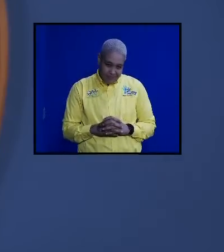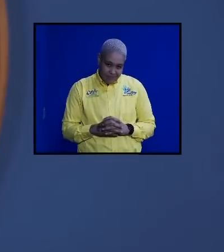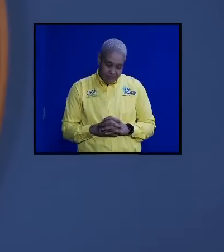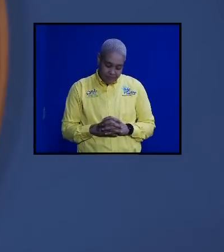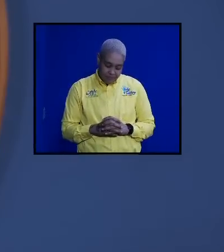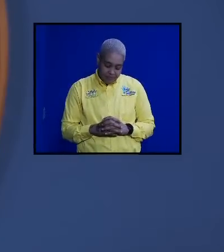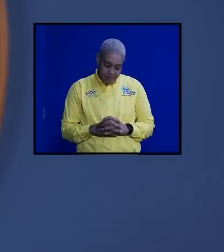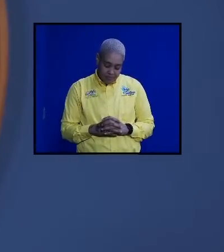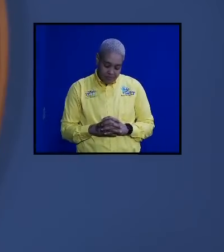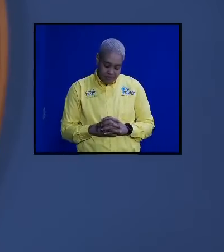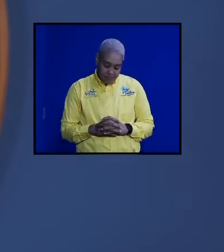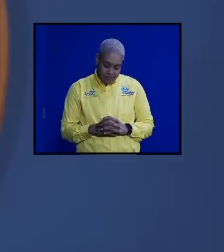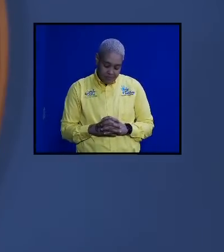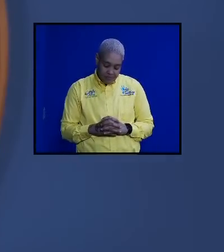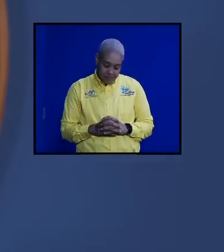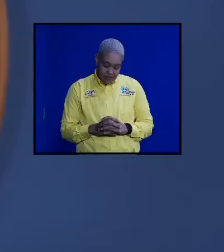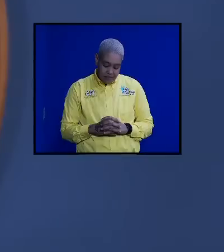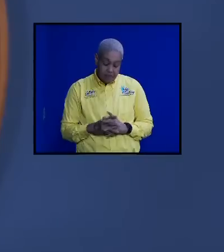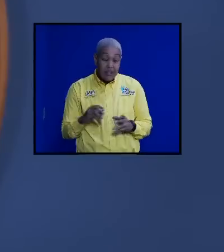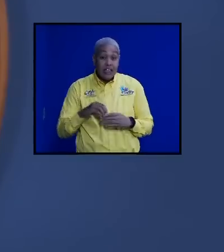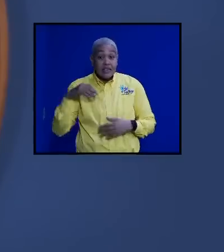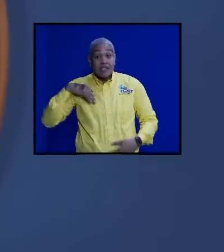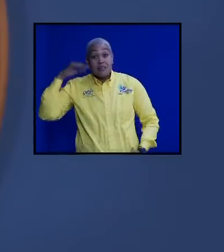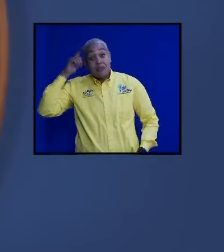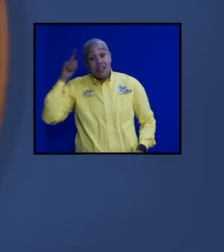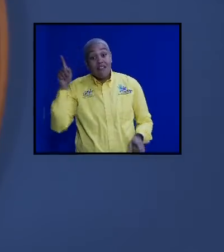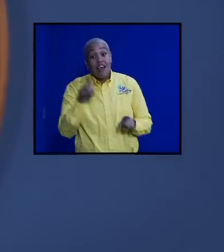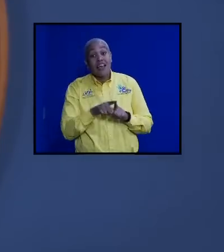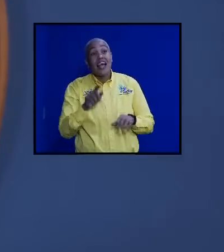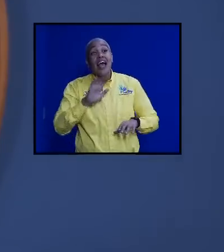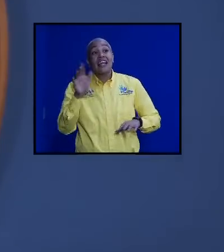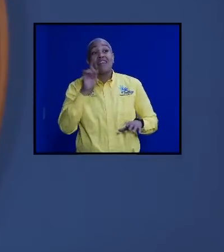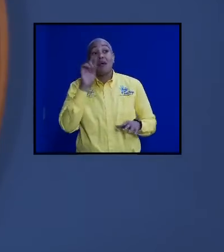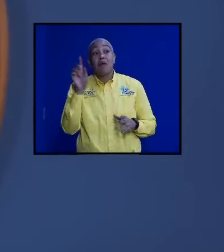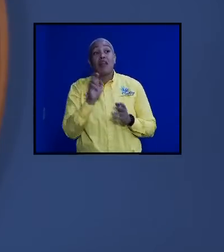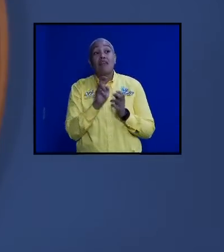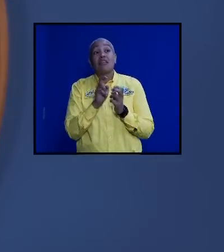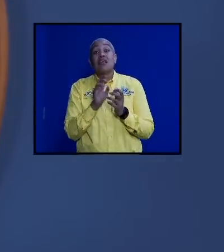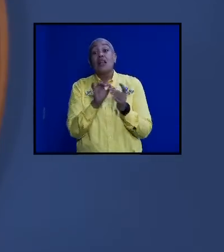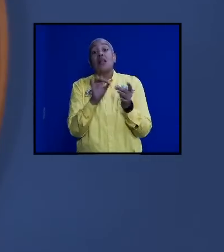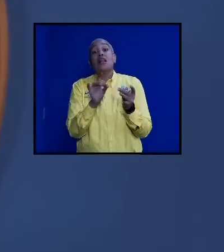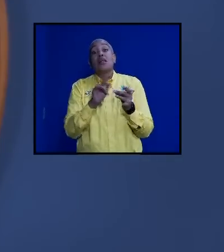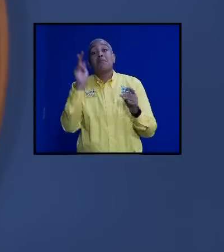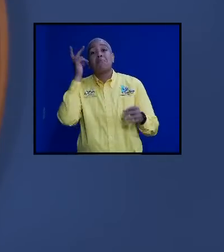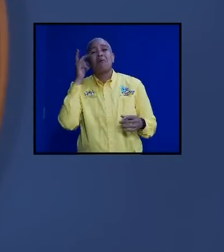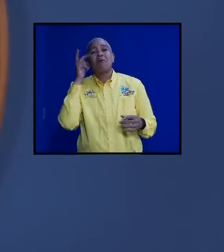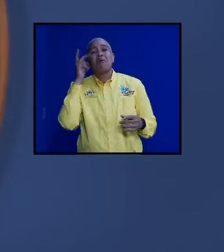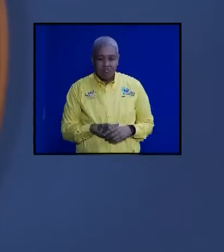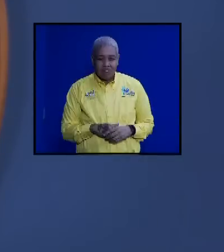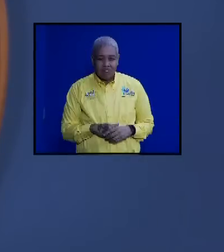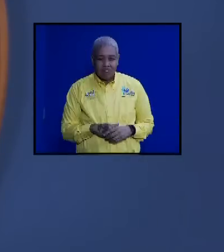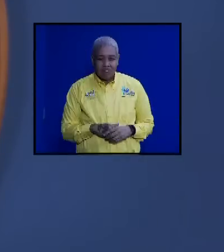in the spirit of getting consensus. I didn't bother to tackle him too much politically on